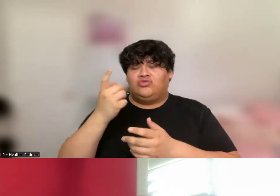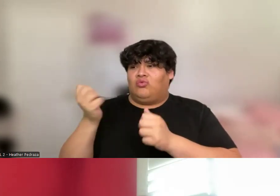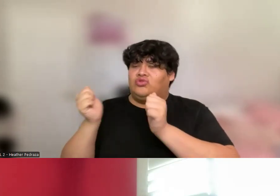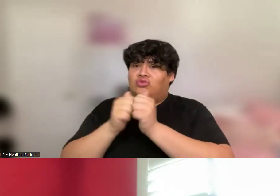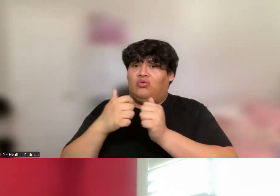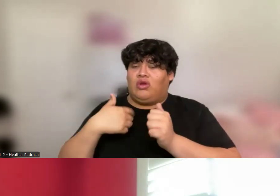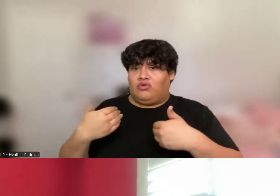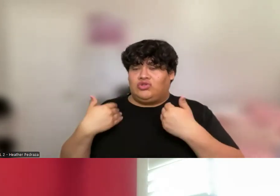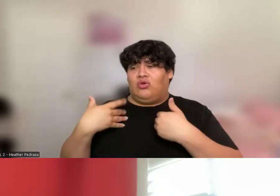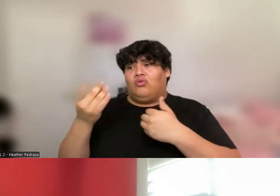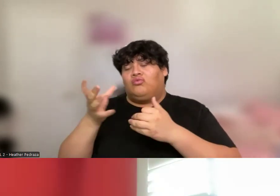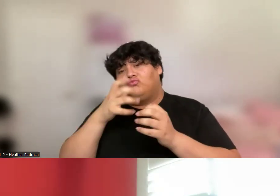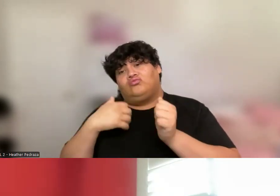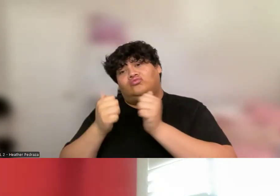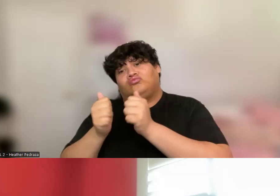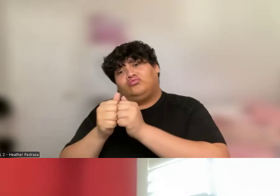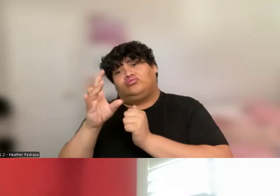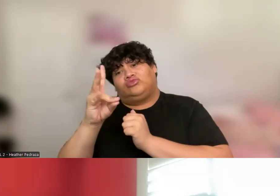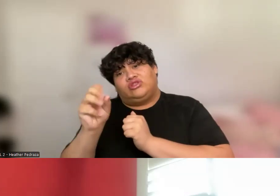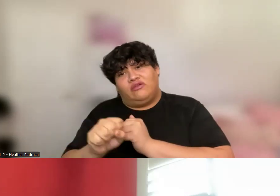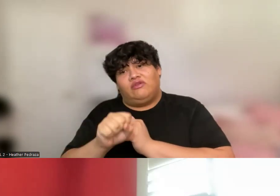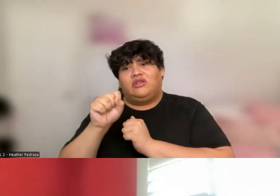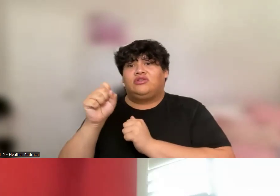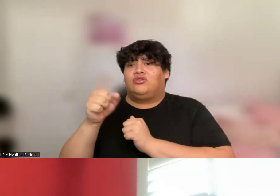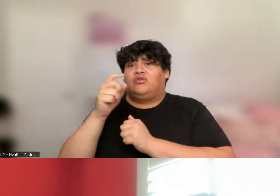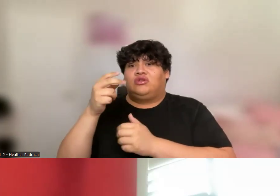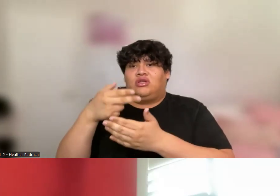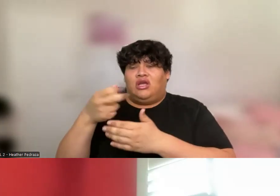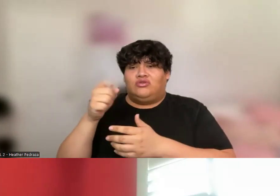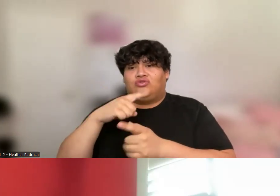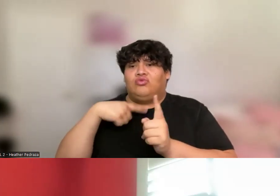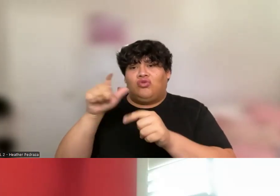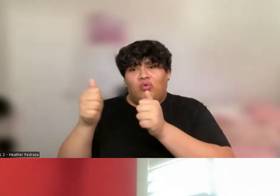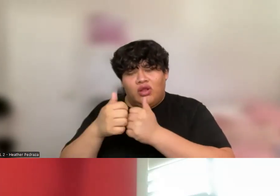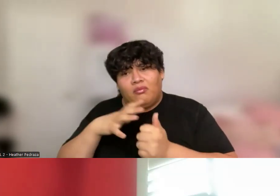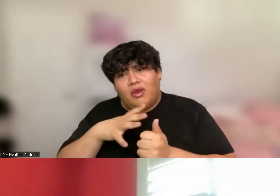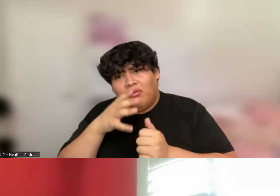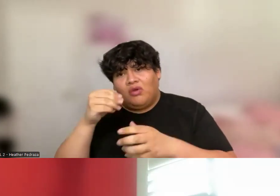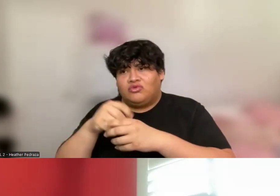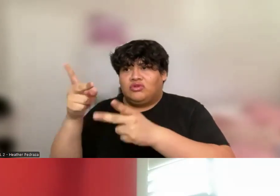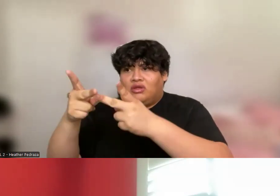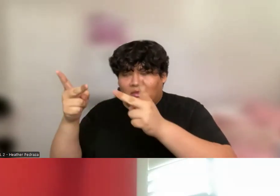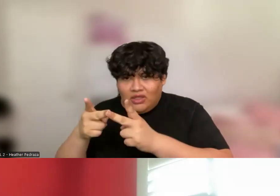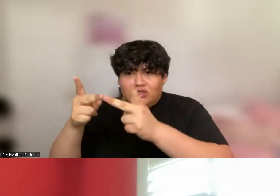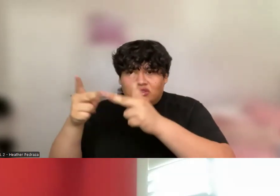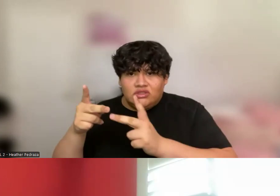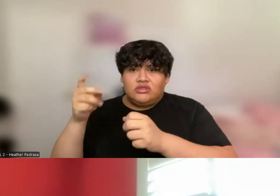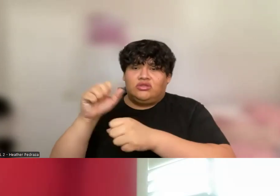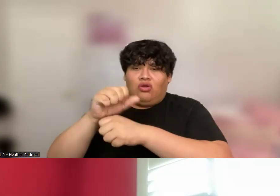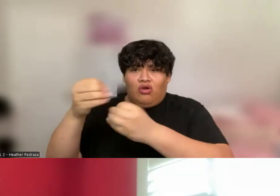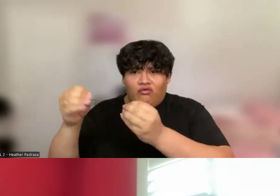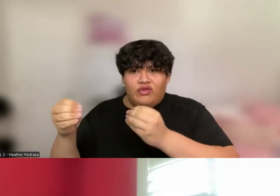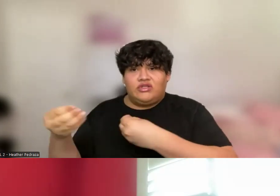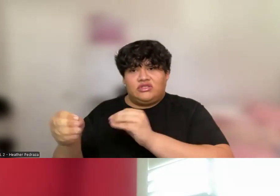was young, and it had to be in the 70s. I knew it wasn't before high school, and she would take me to facilities with her. And a couple of things I